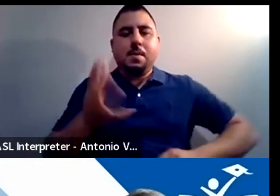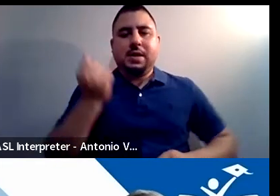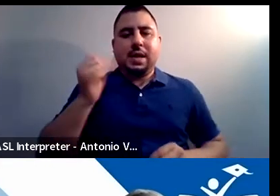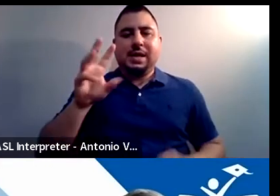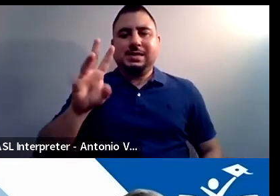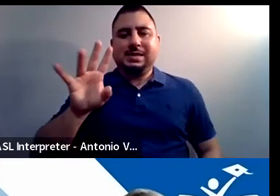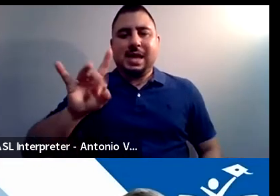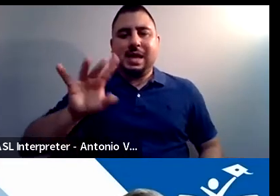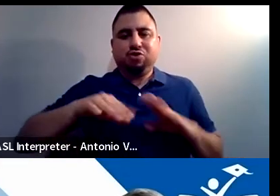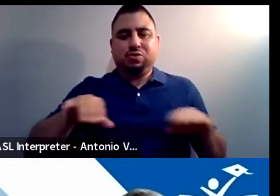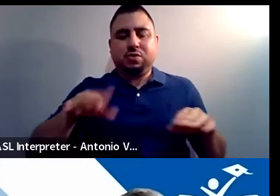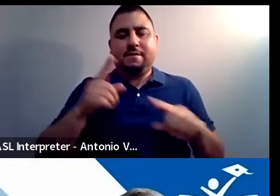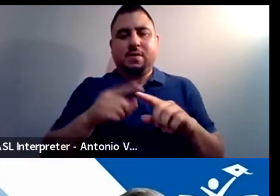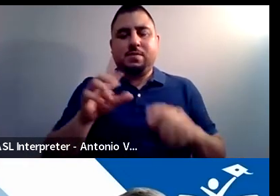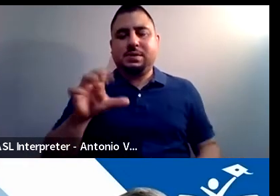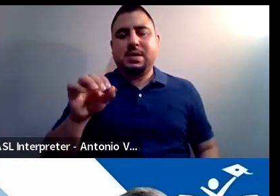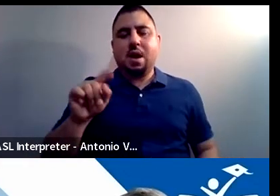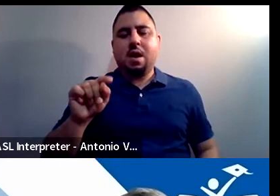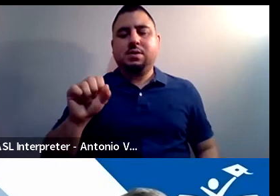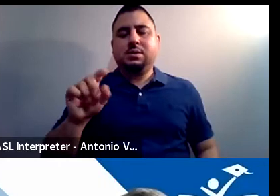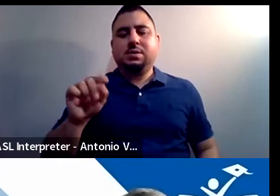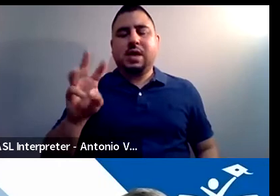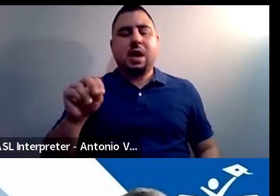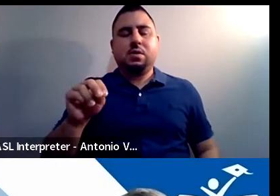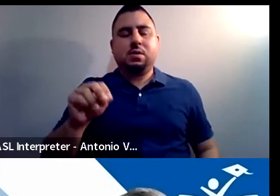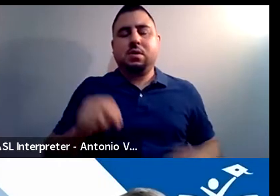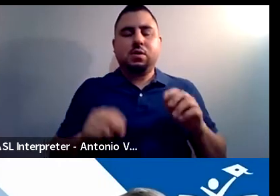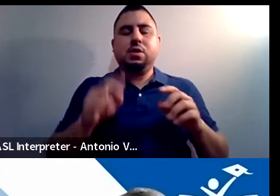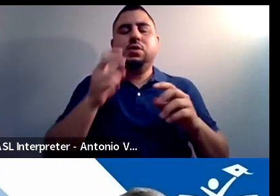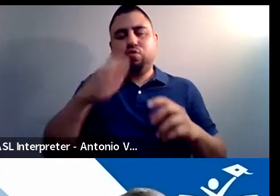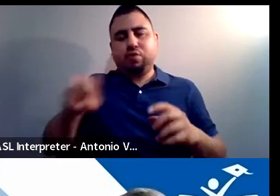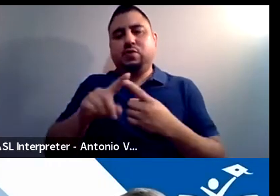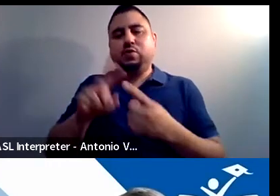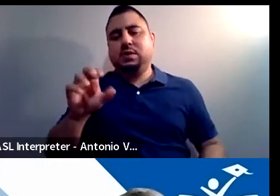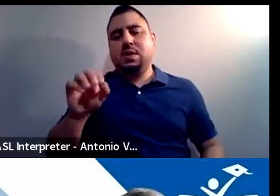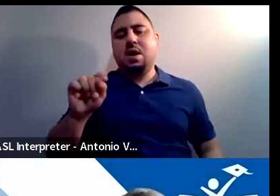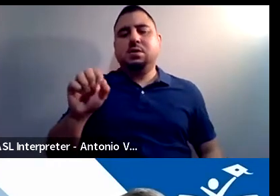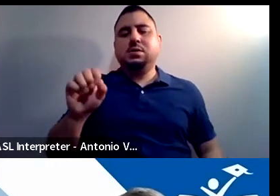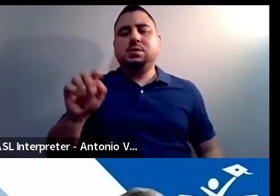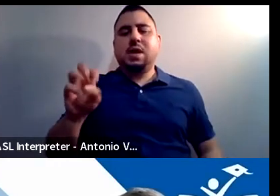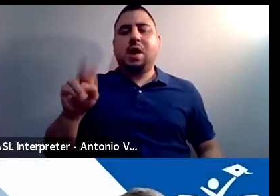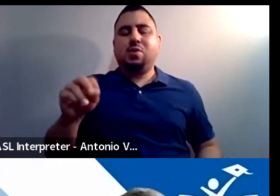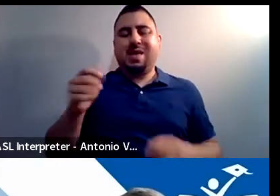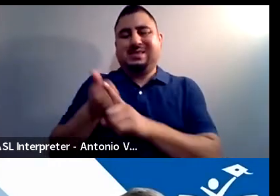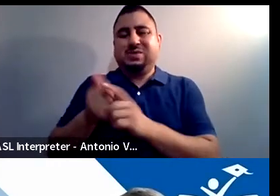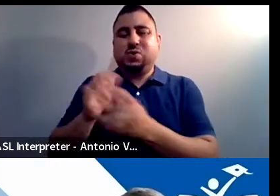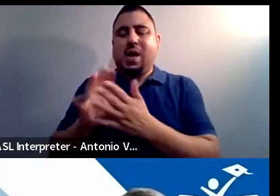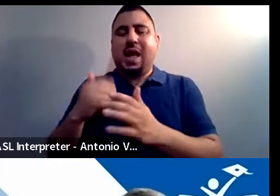68 children from Scotchtown, to Scotchtown that houses over 500